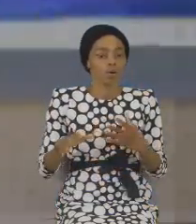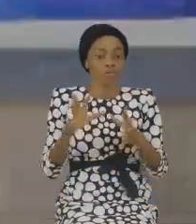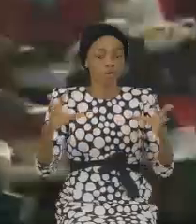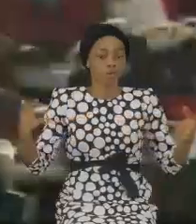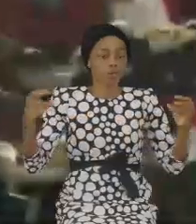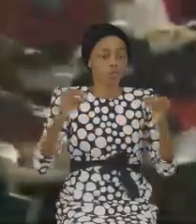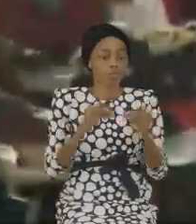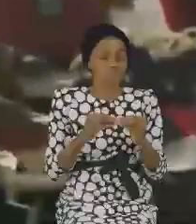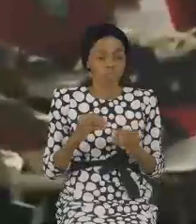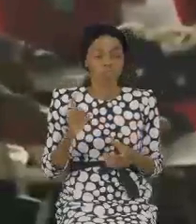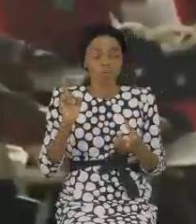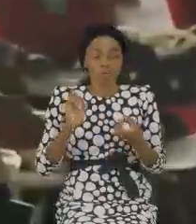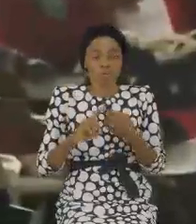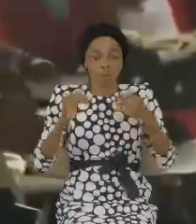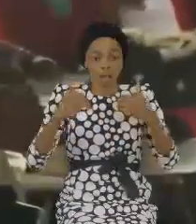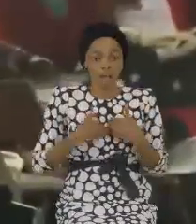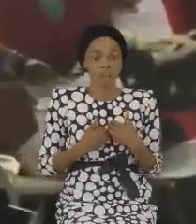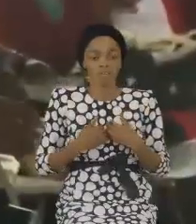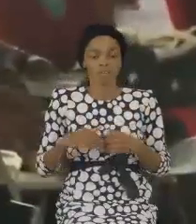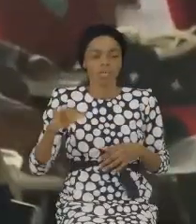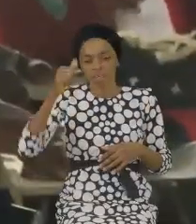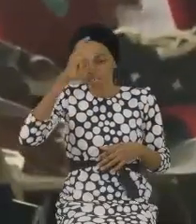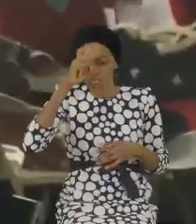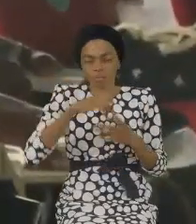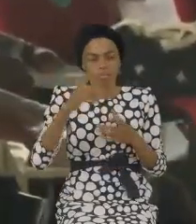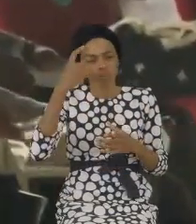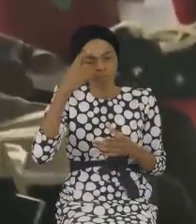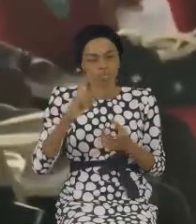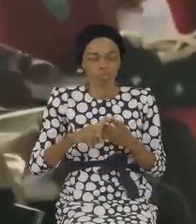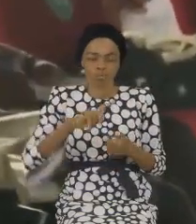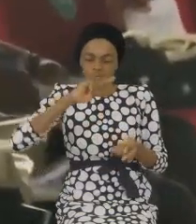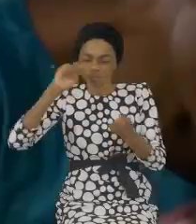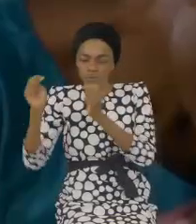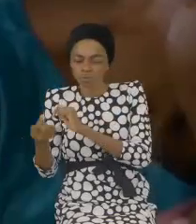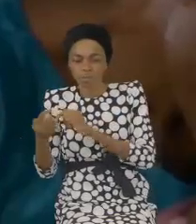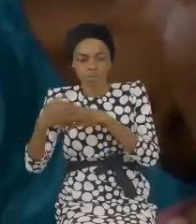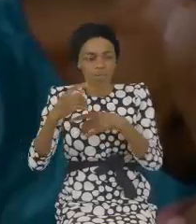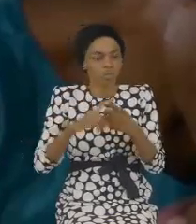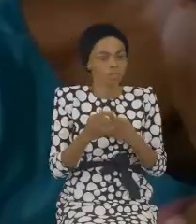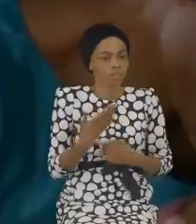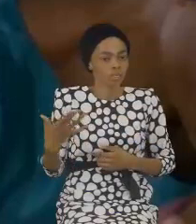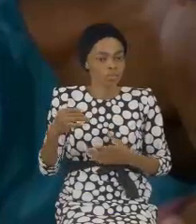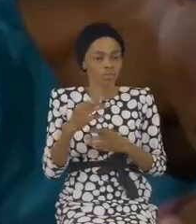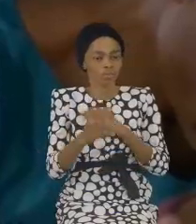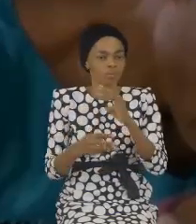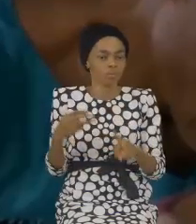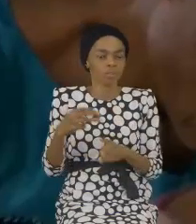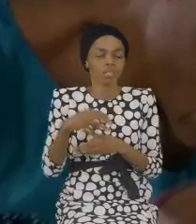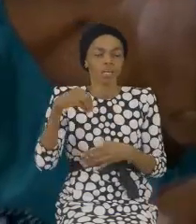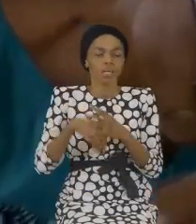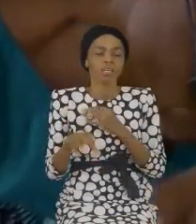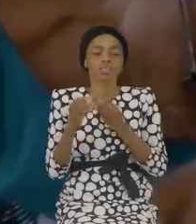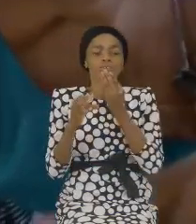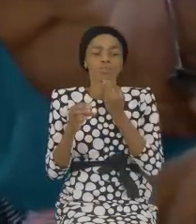Egypt in our mind, to turn back to the things of the world. It tells us in Hebrews chapter